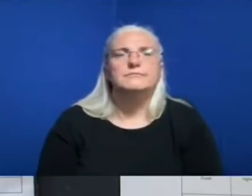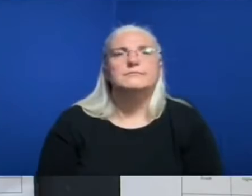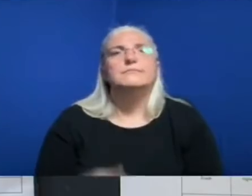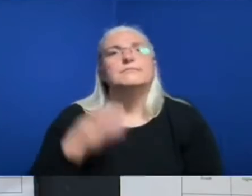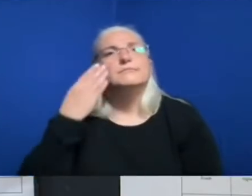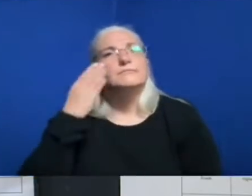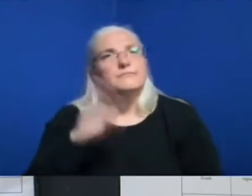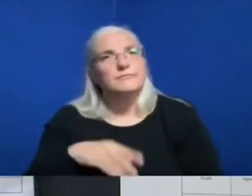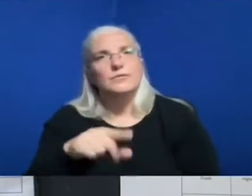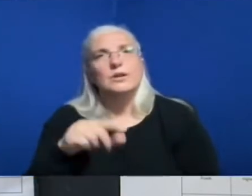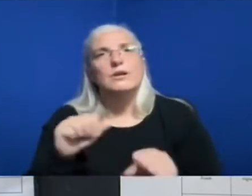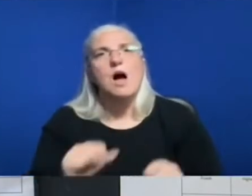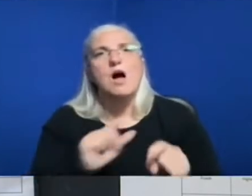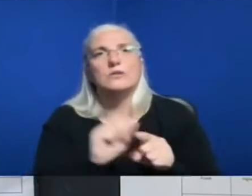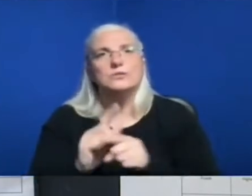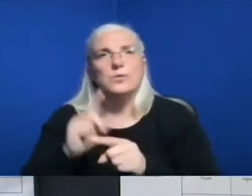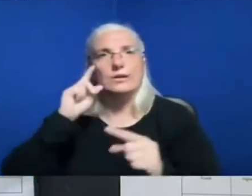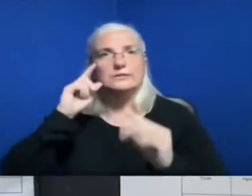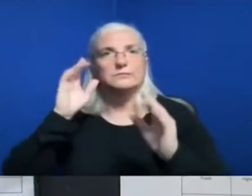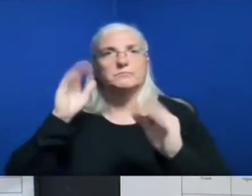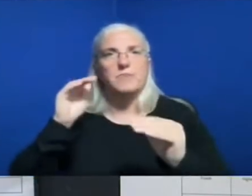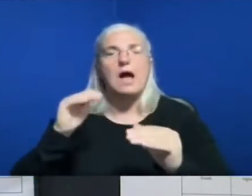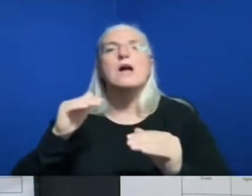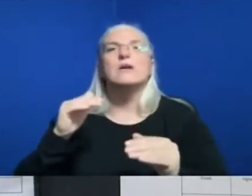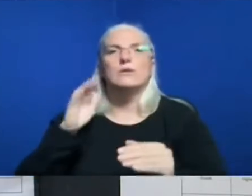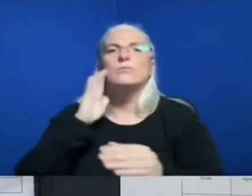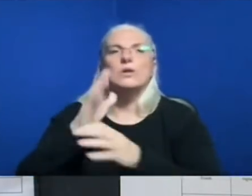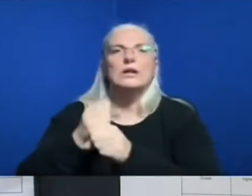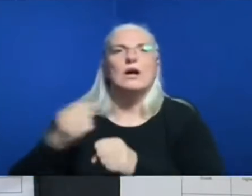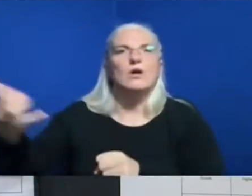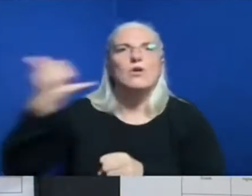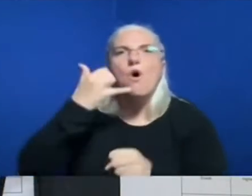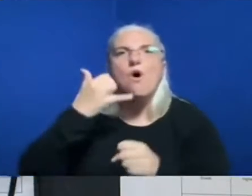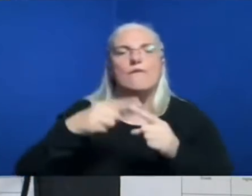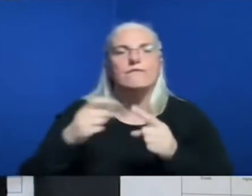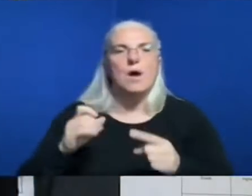days to conduct a basic needs assessment as well.